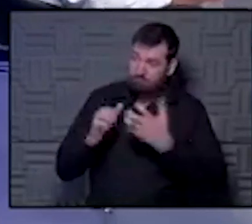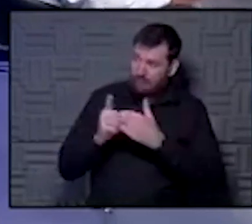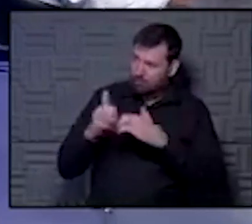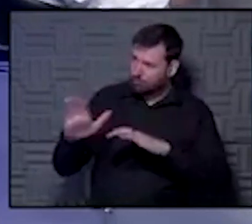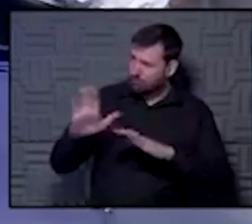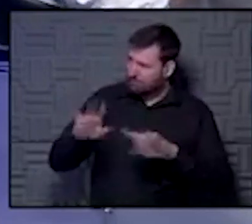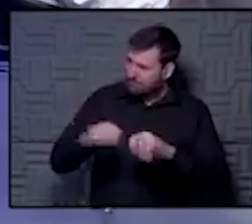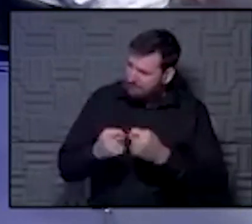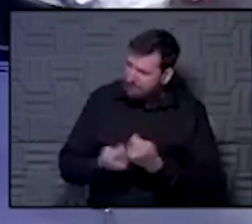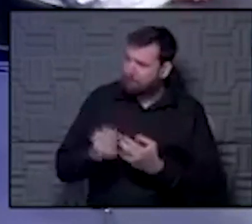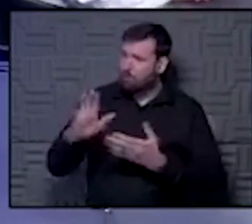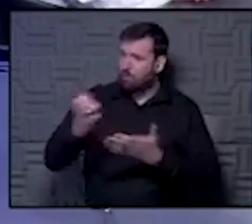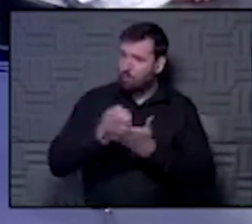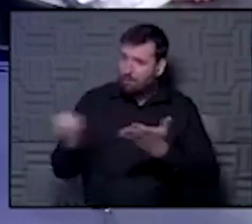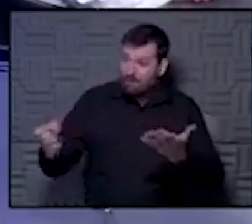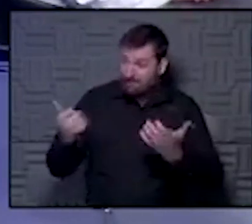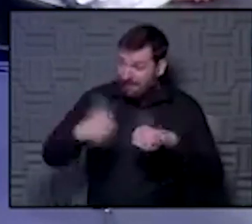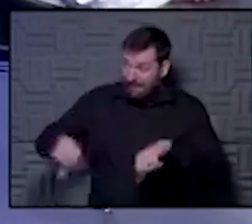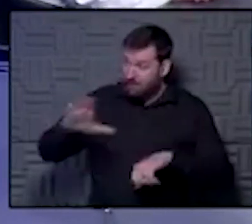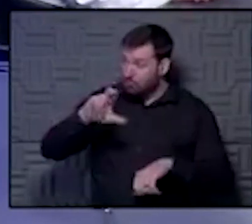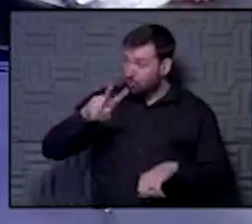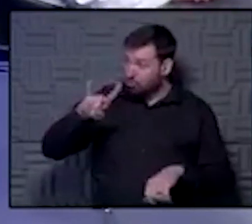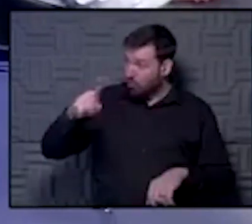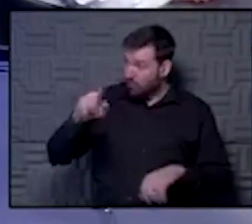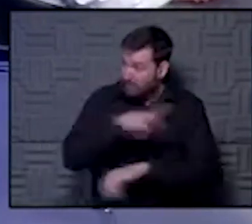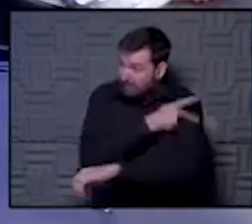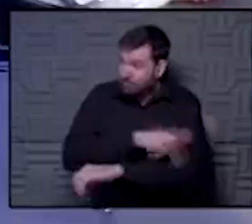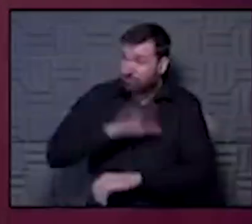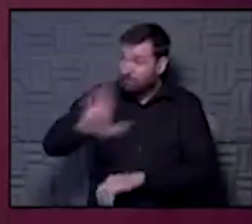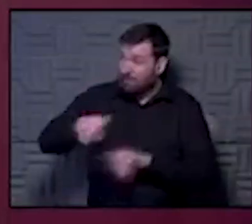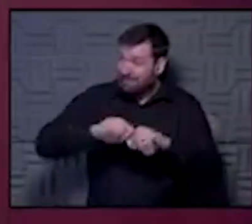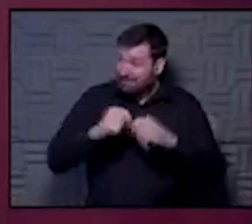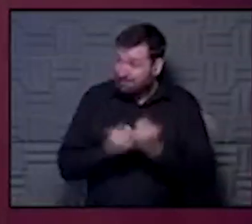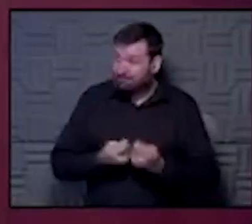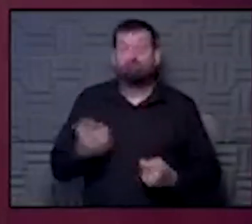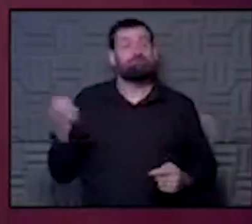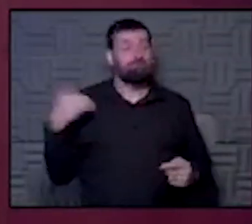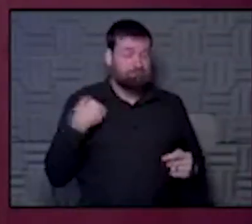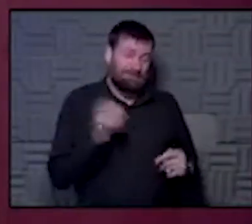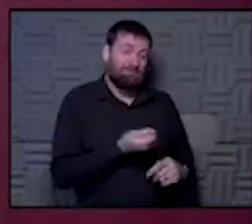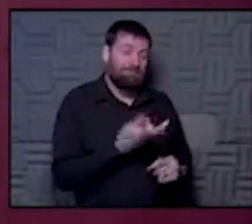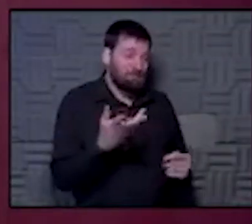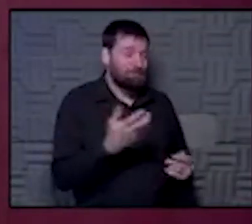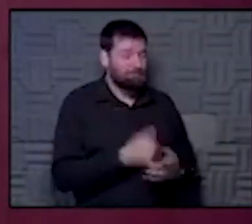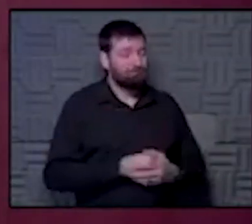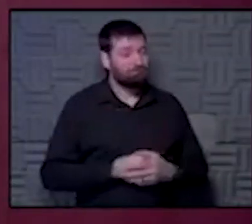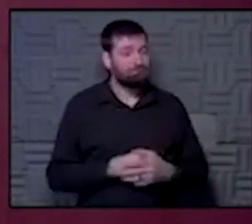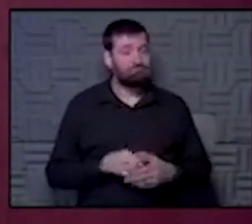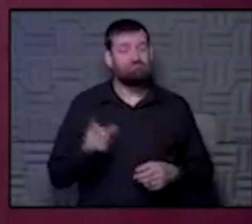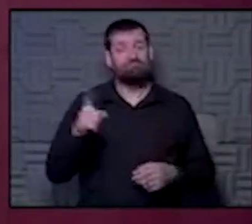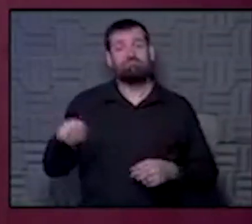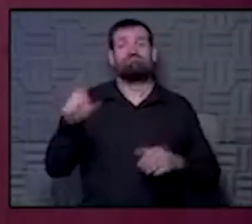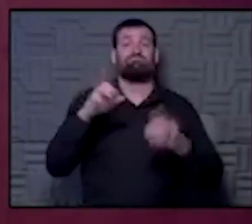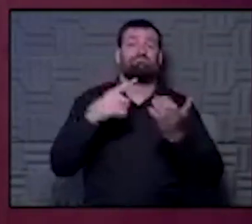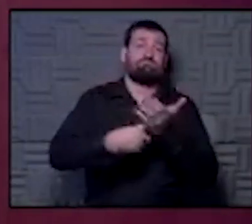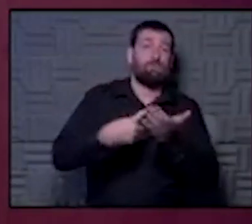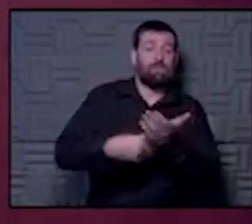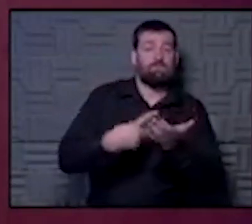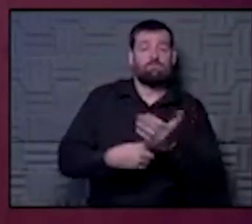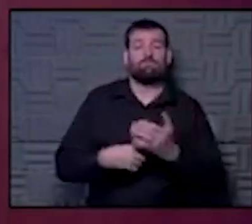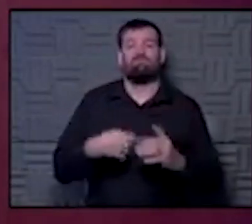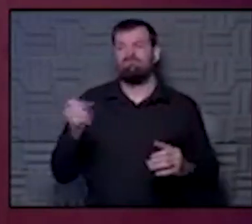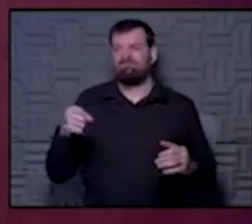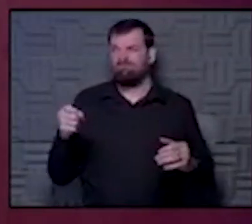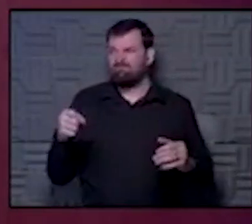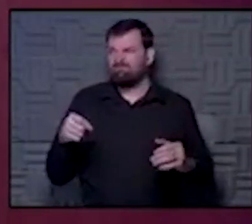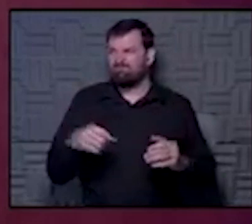how's your team, and have you had any COVID patients in your team? We've had a few, yeah. I think as you guys have talked about. Yeah, it's